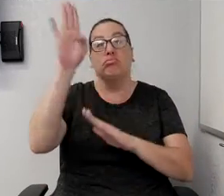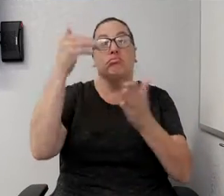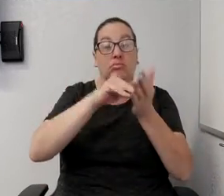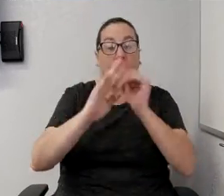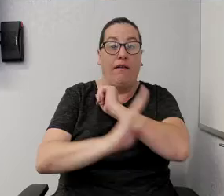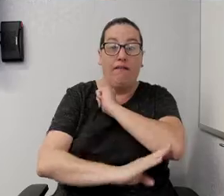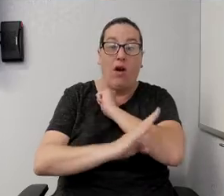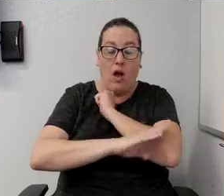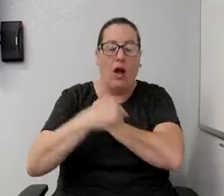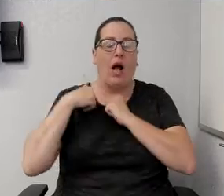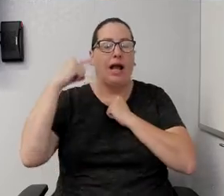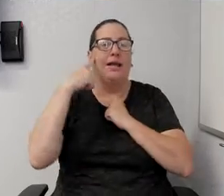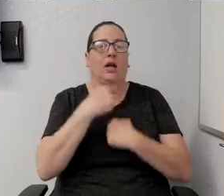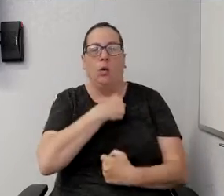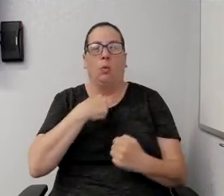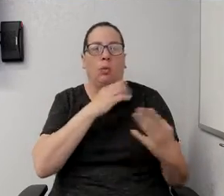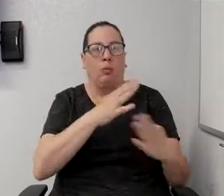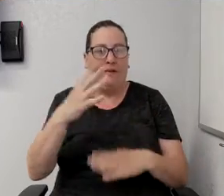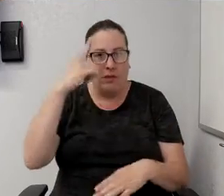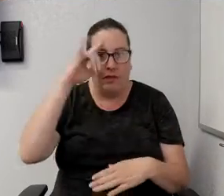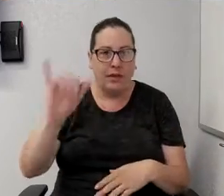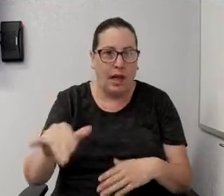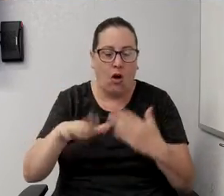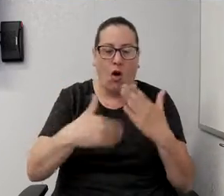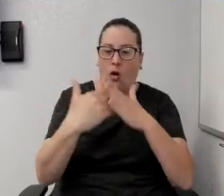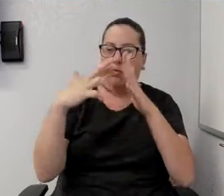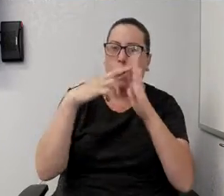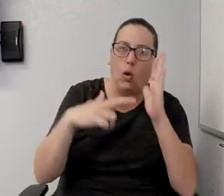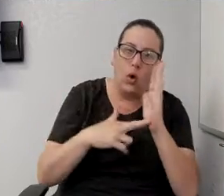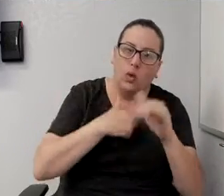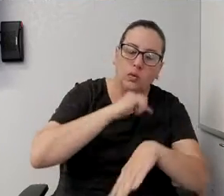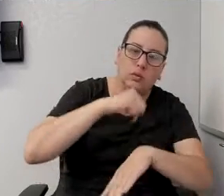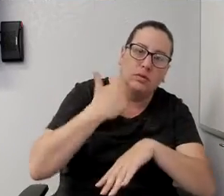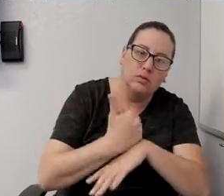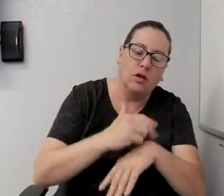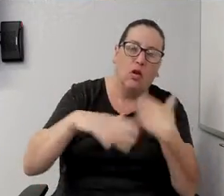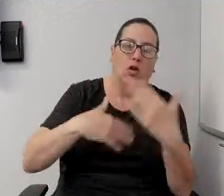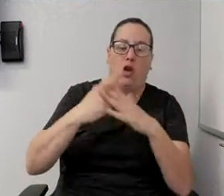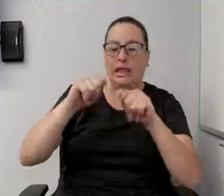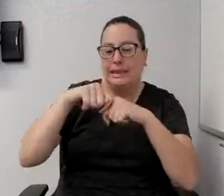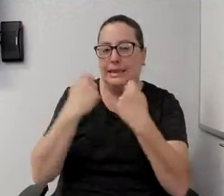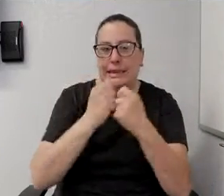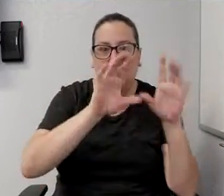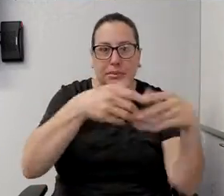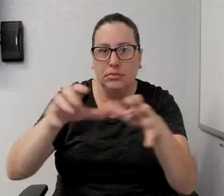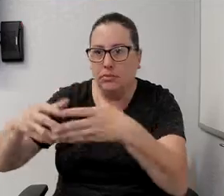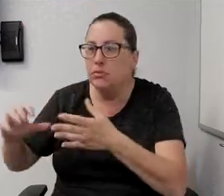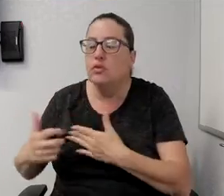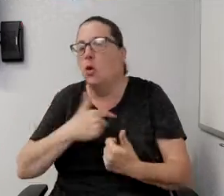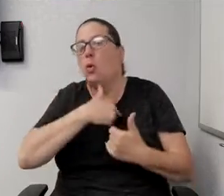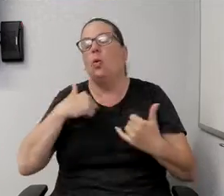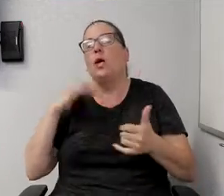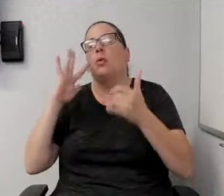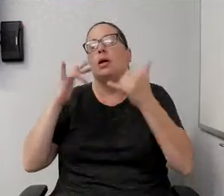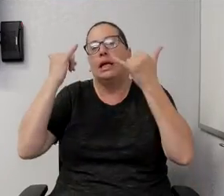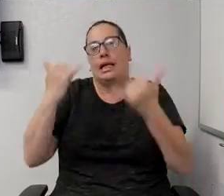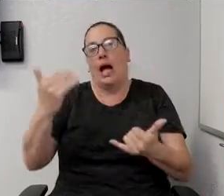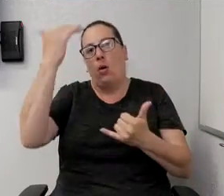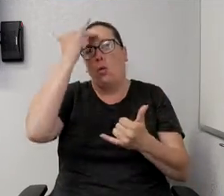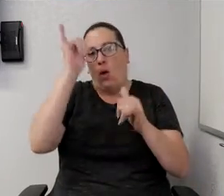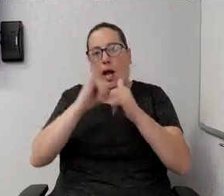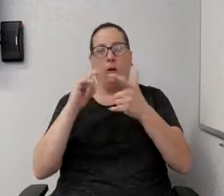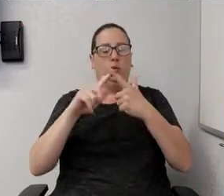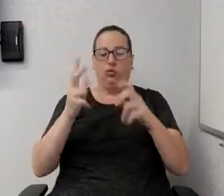all the protocols that we've put into place, all of the teams that have been formed, we would now know how to just jump